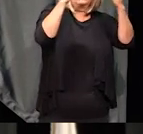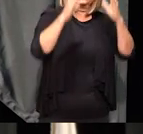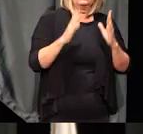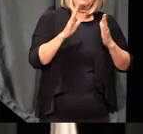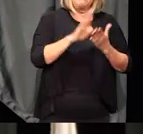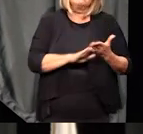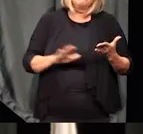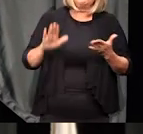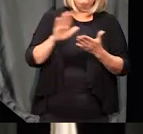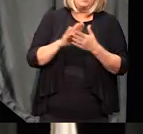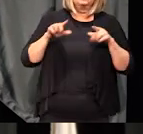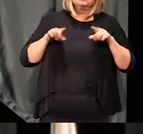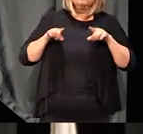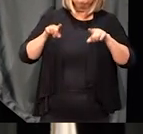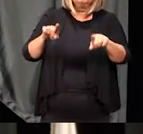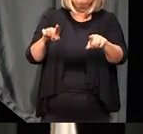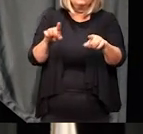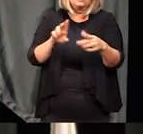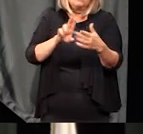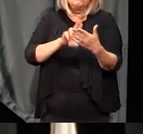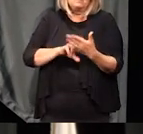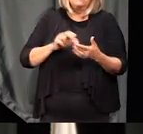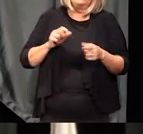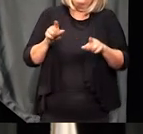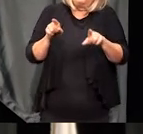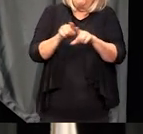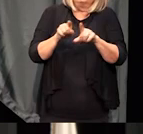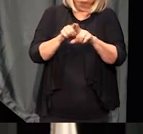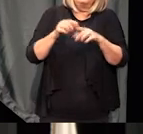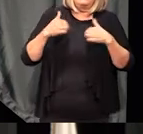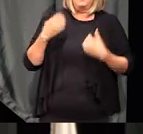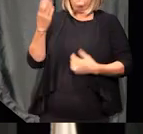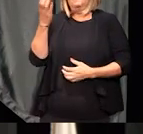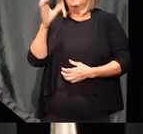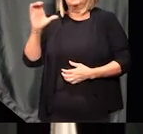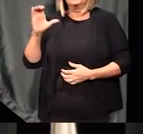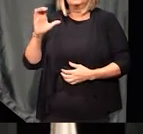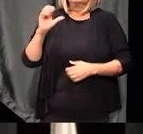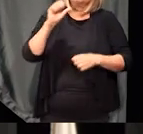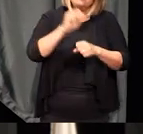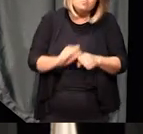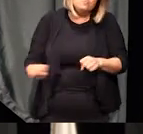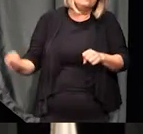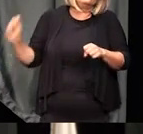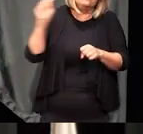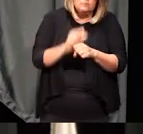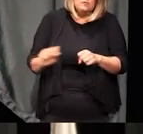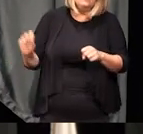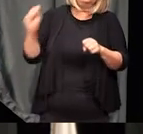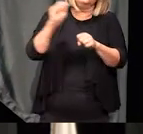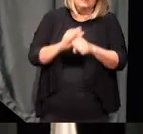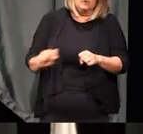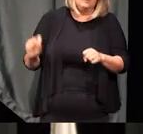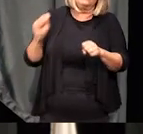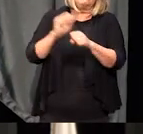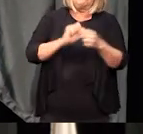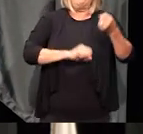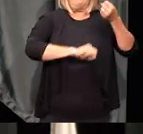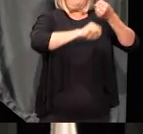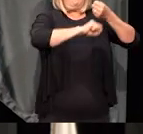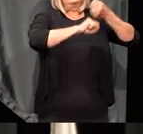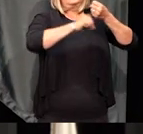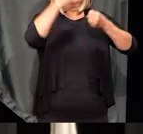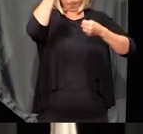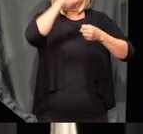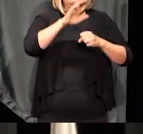college's dual enrollment program, and served Bristol as a tireless volunteer and advocate for